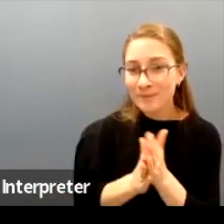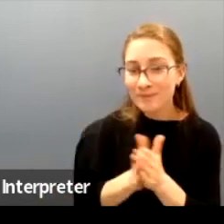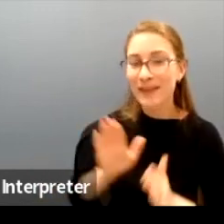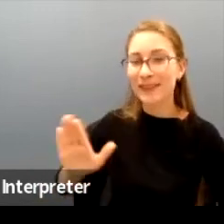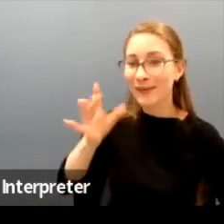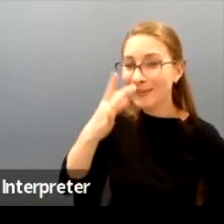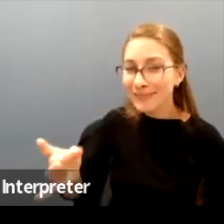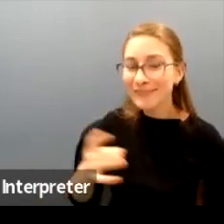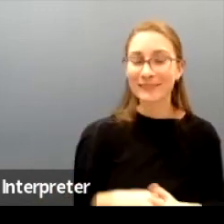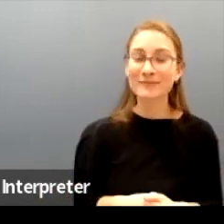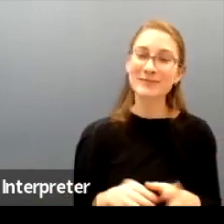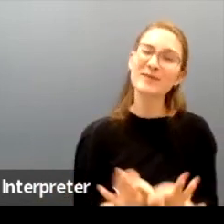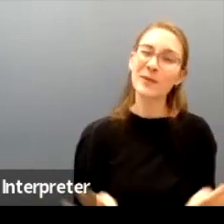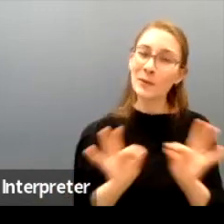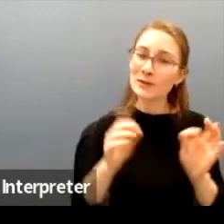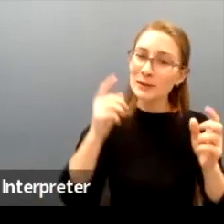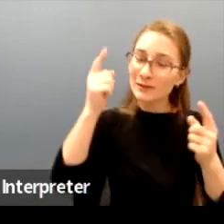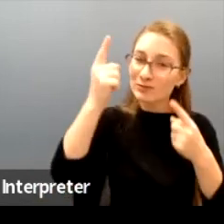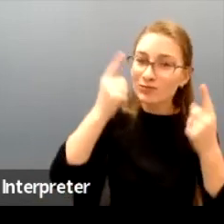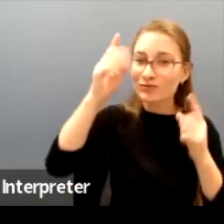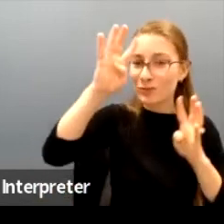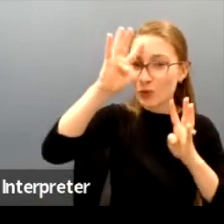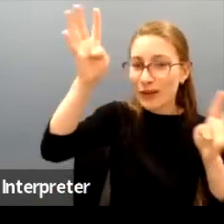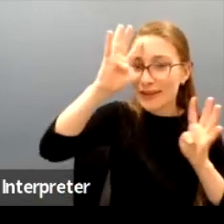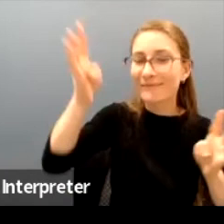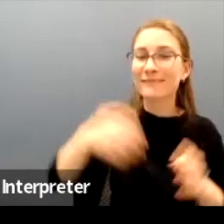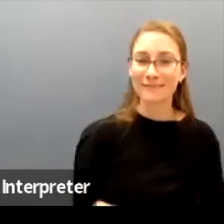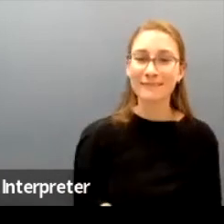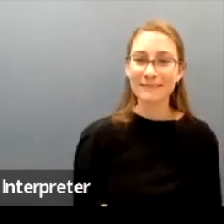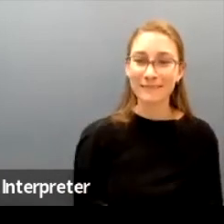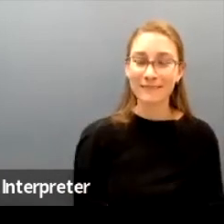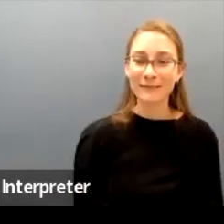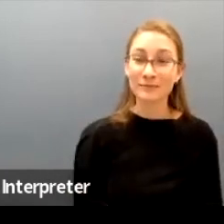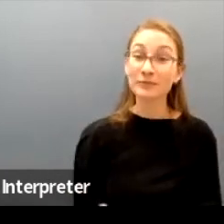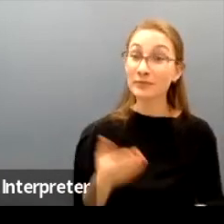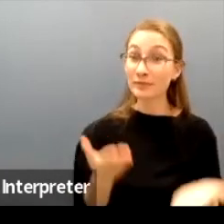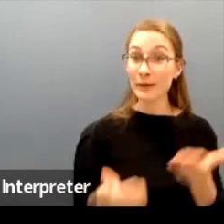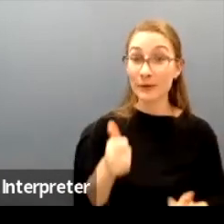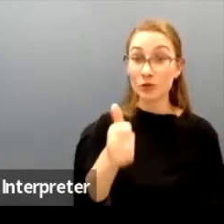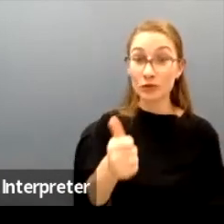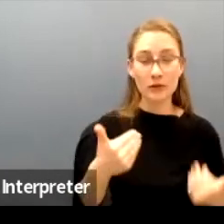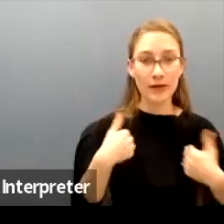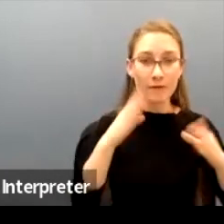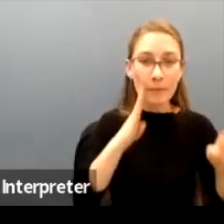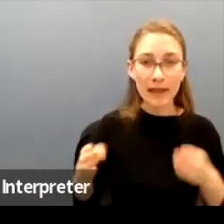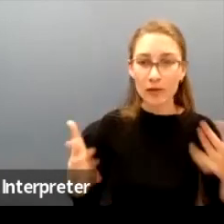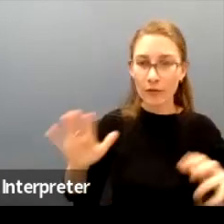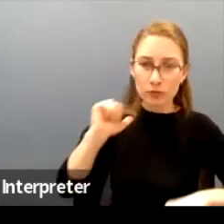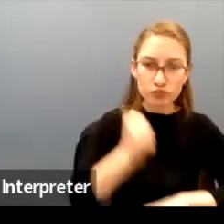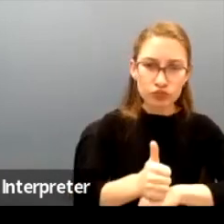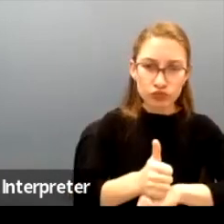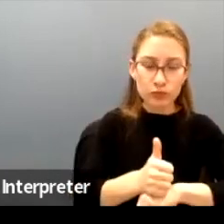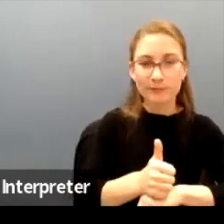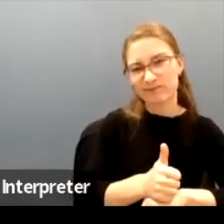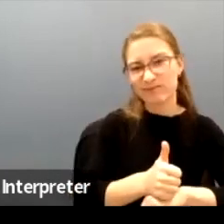open to everything. You can plan all you want and have an idea in your mind of what exactly you want to work on with your AAC user. But